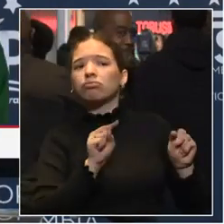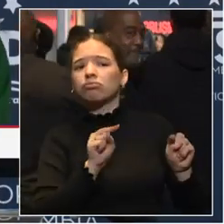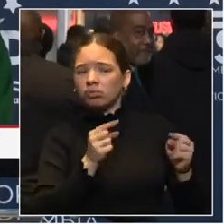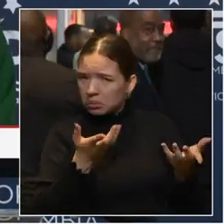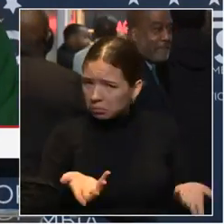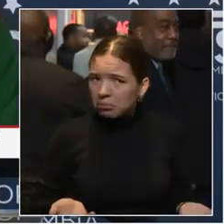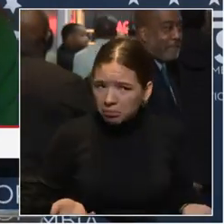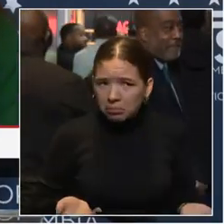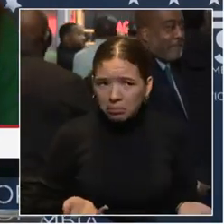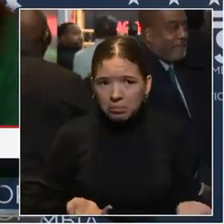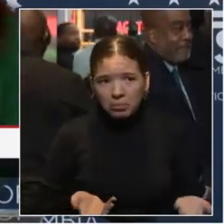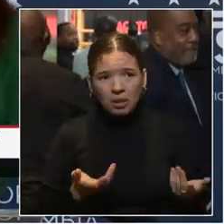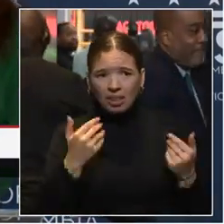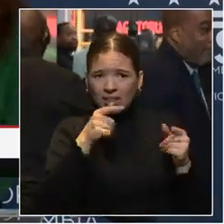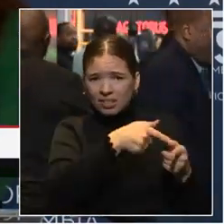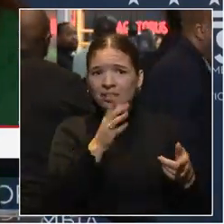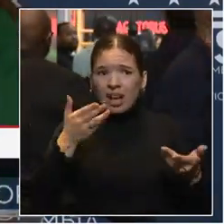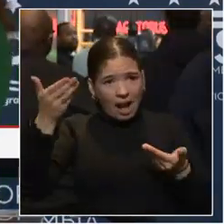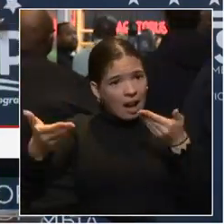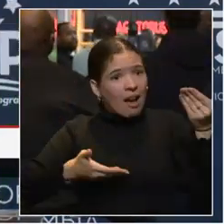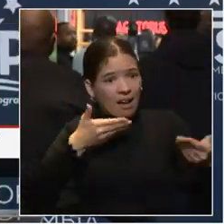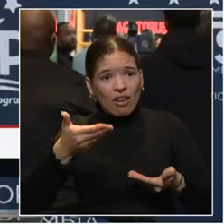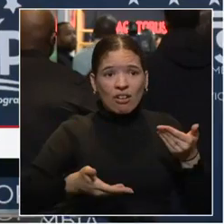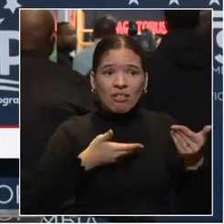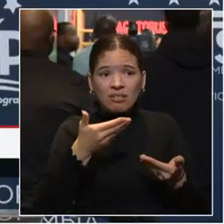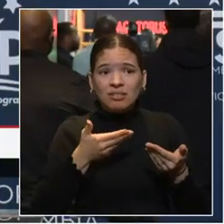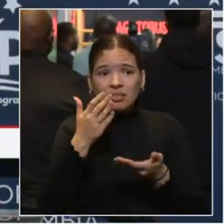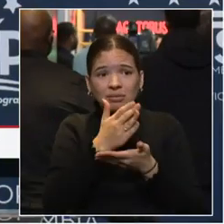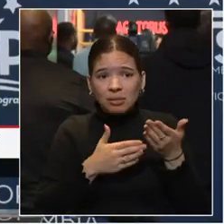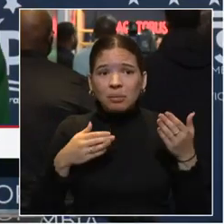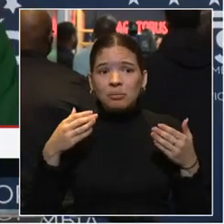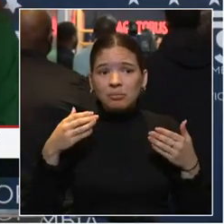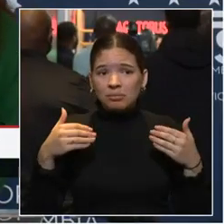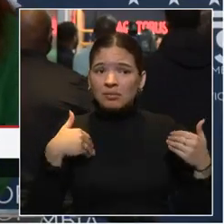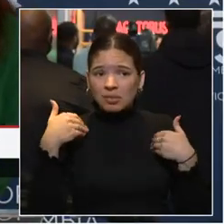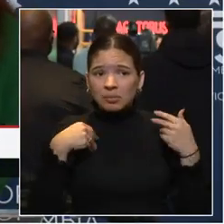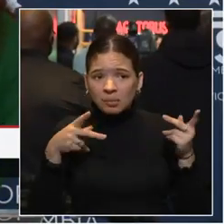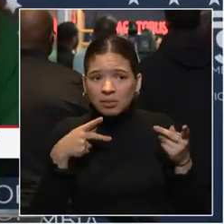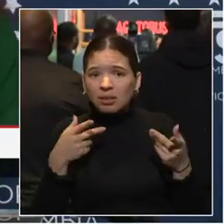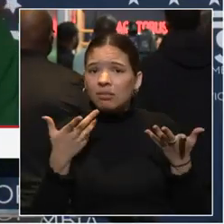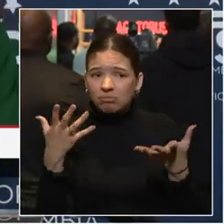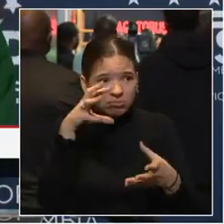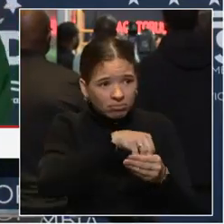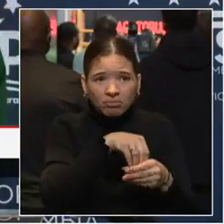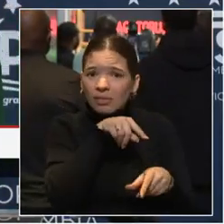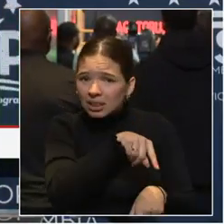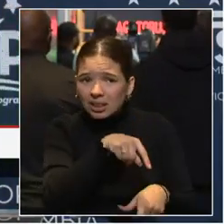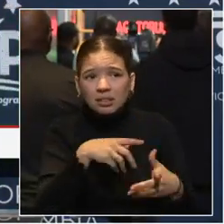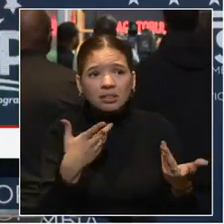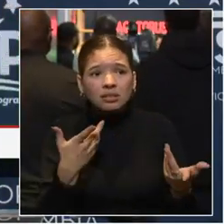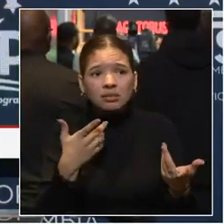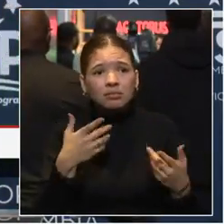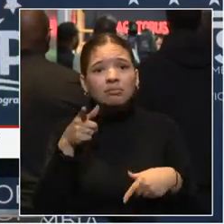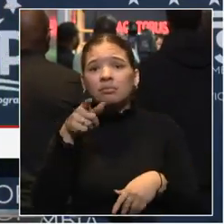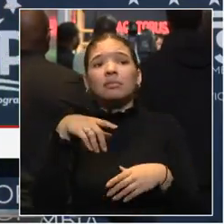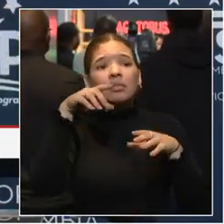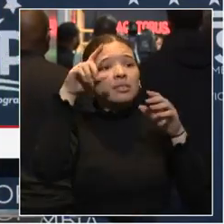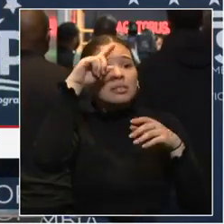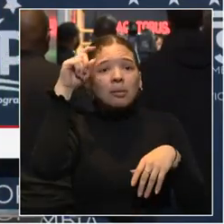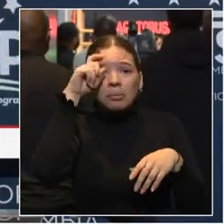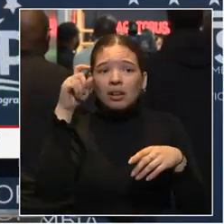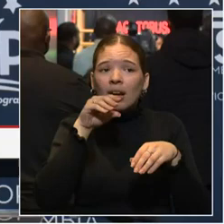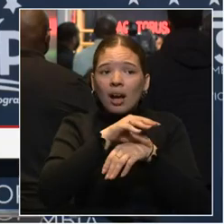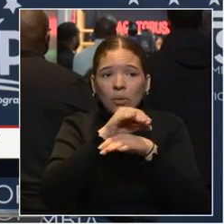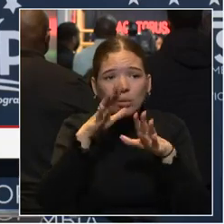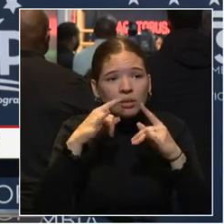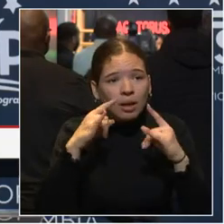they're hiring. And some of our young people will participate in camp counseling programs throughout the city. So we're very